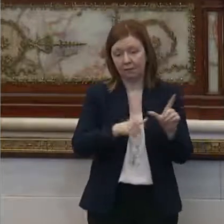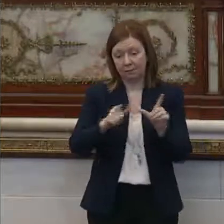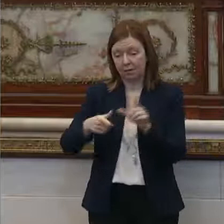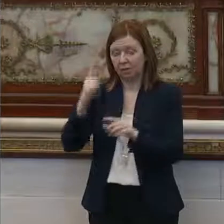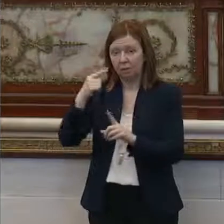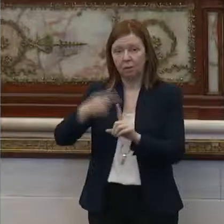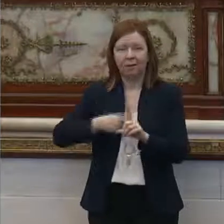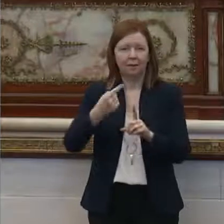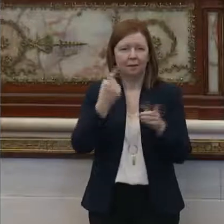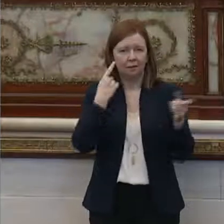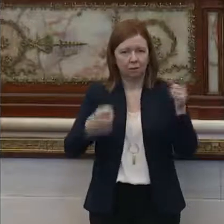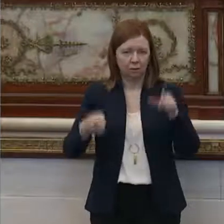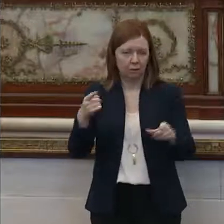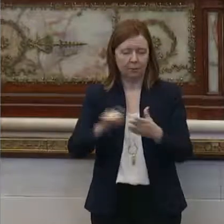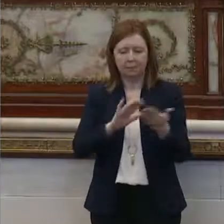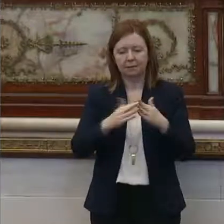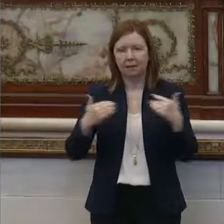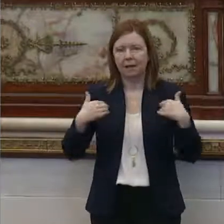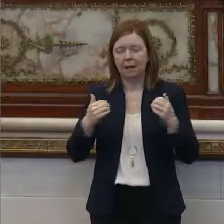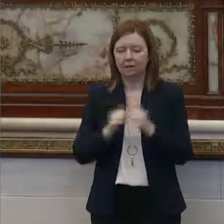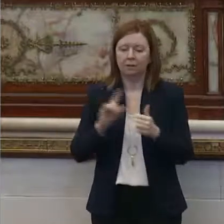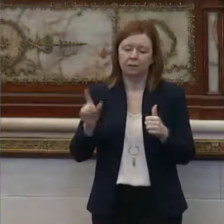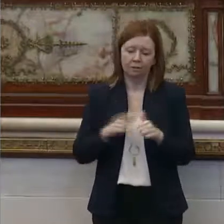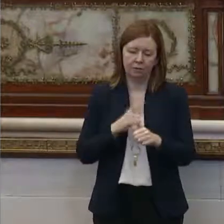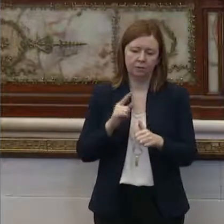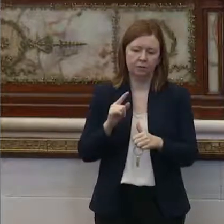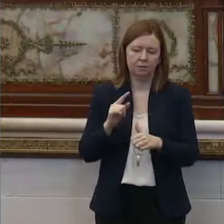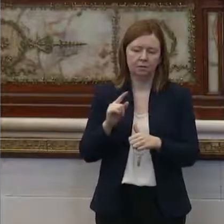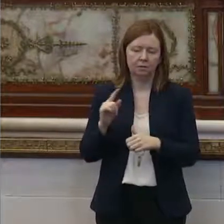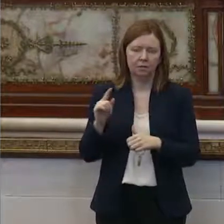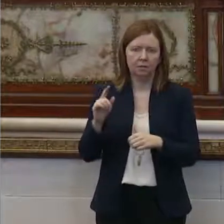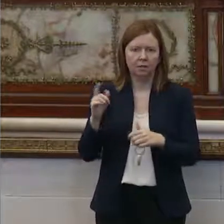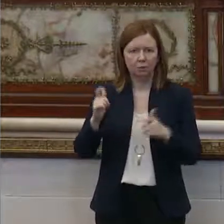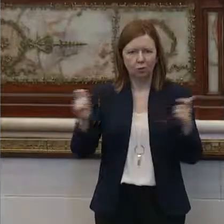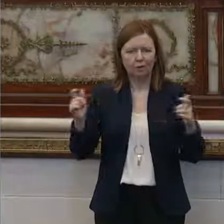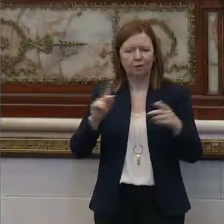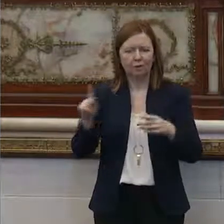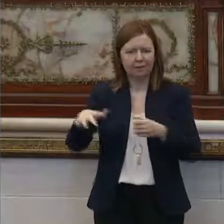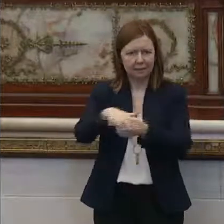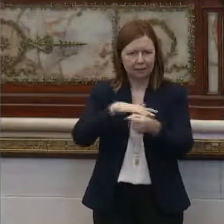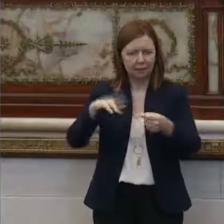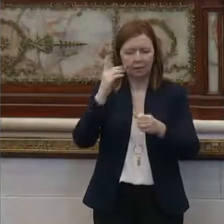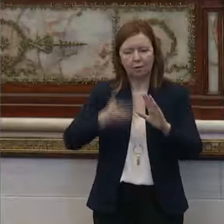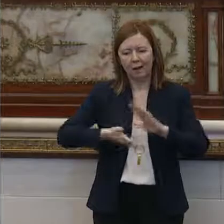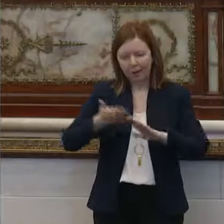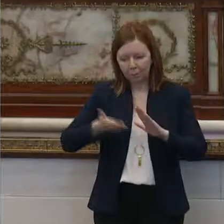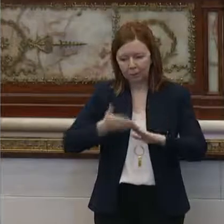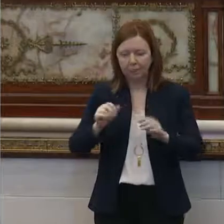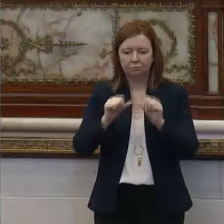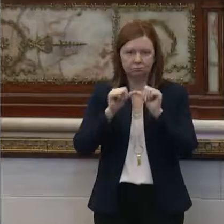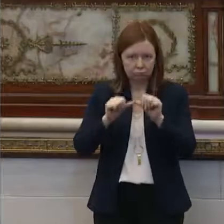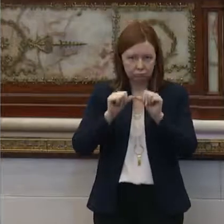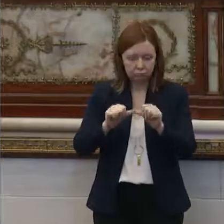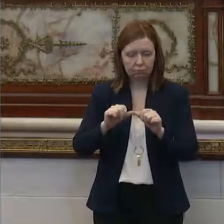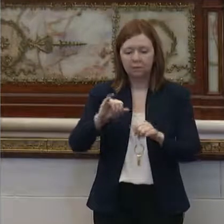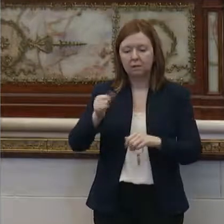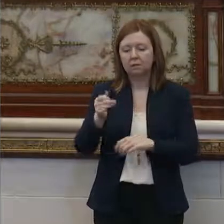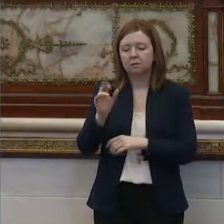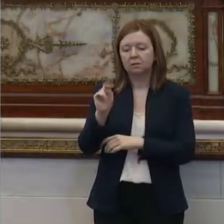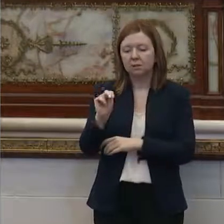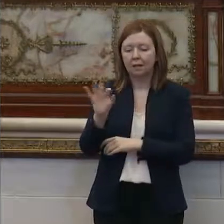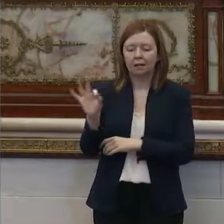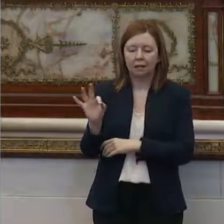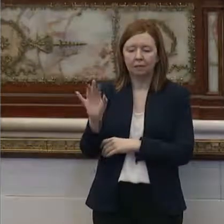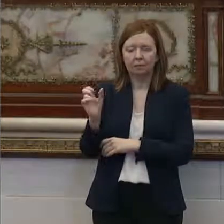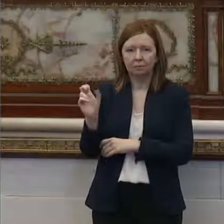city has entered into with the First Tee of Greater Philadelphia for operating, managing, and maintaining the John F. Byrne Golf